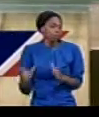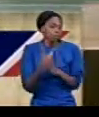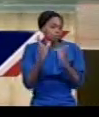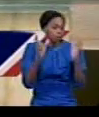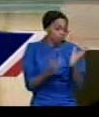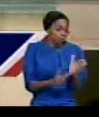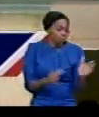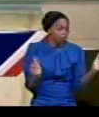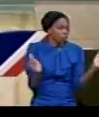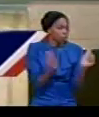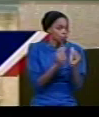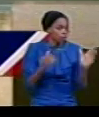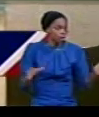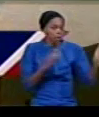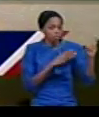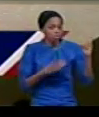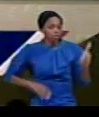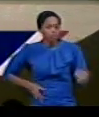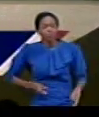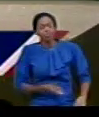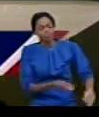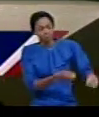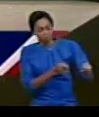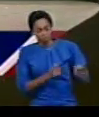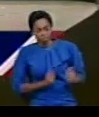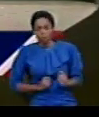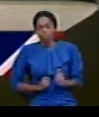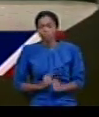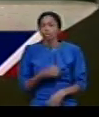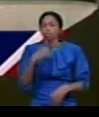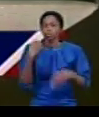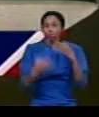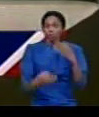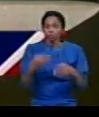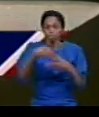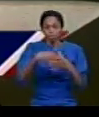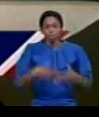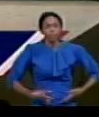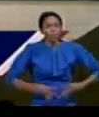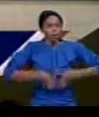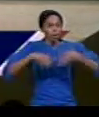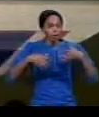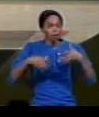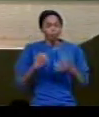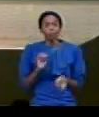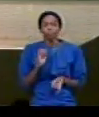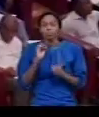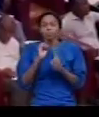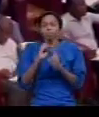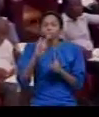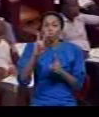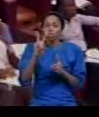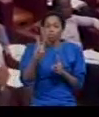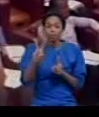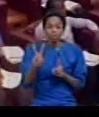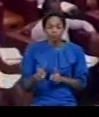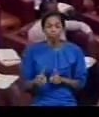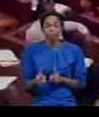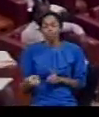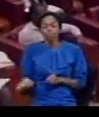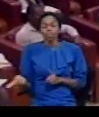without Christ attracts judgment in fury. Number two, the lostness